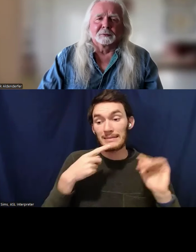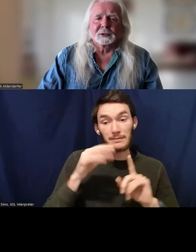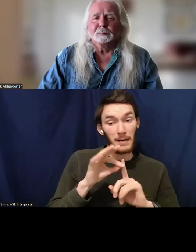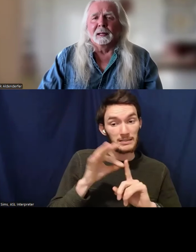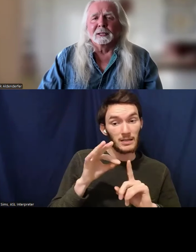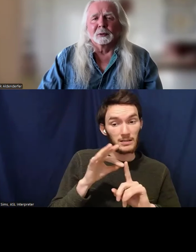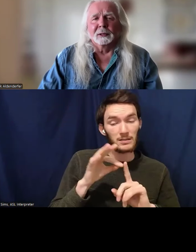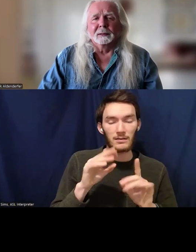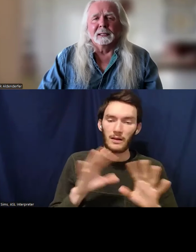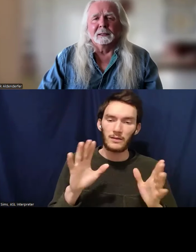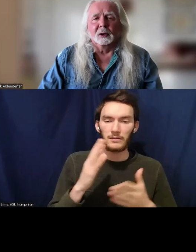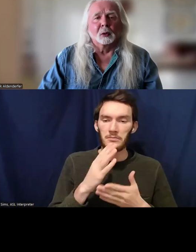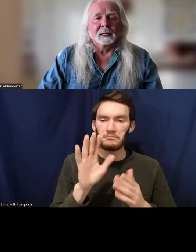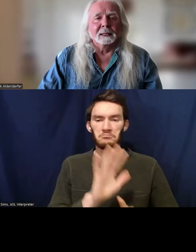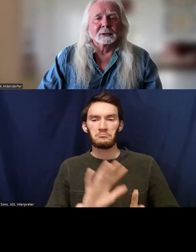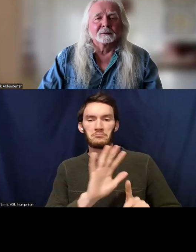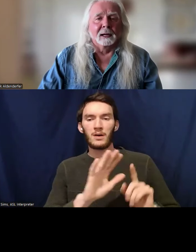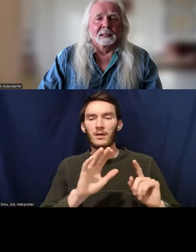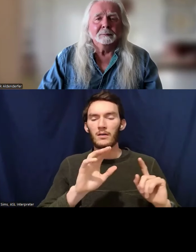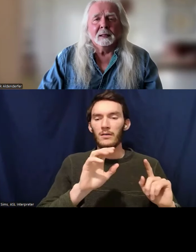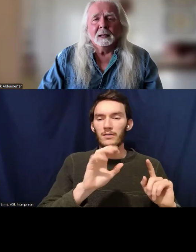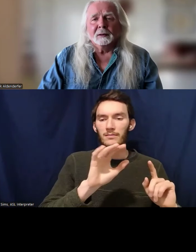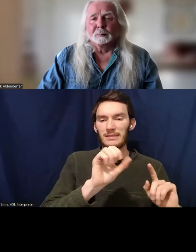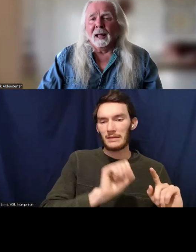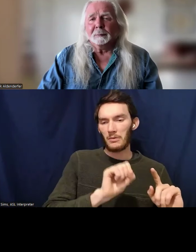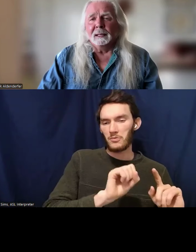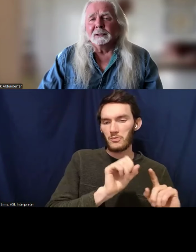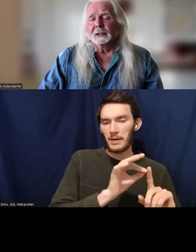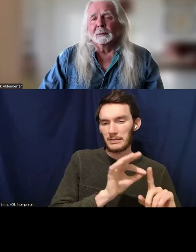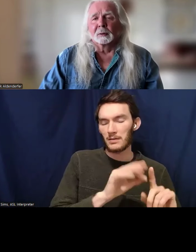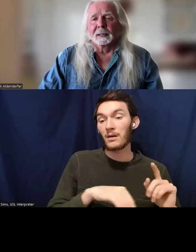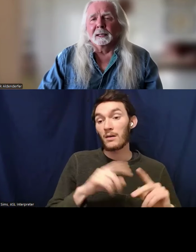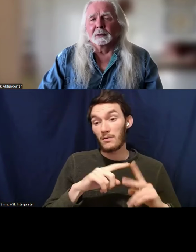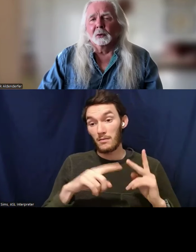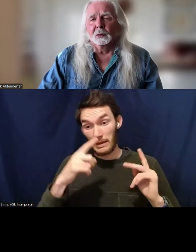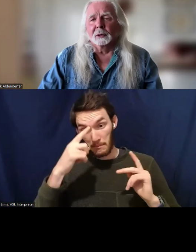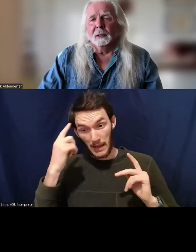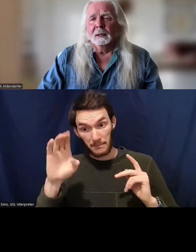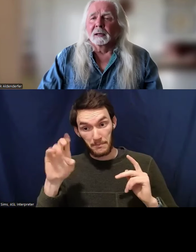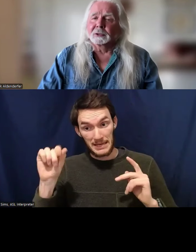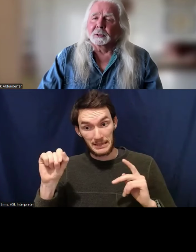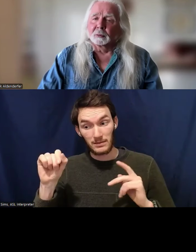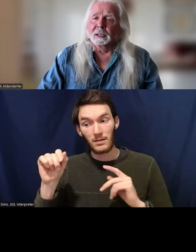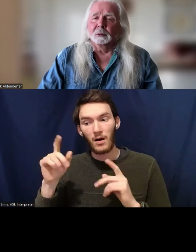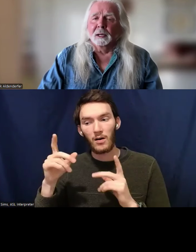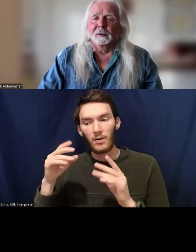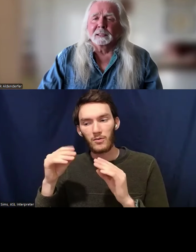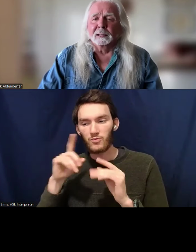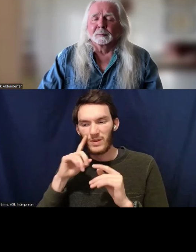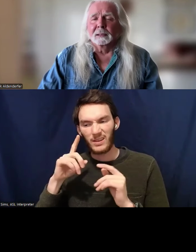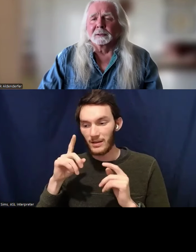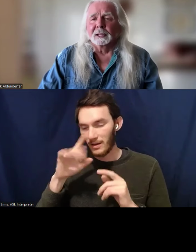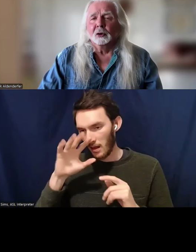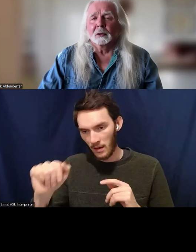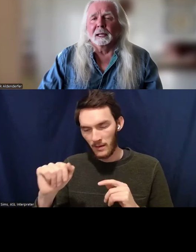clearly are someplace within the lower Indus Valley. The black beads in the upper right-hand corner are actually really quite